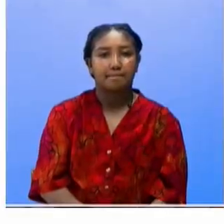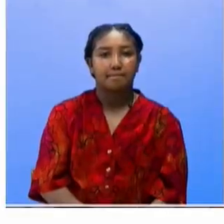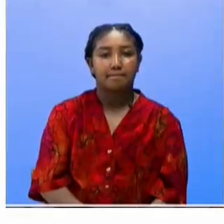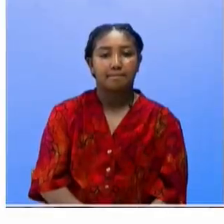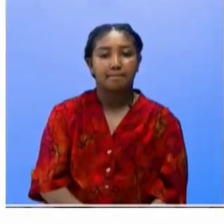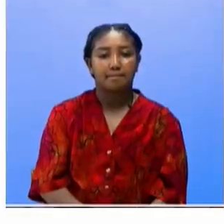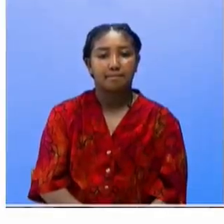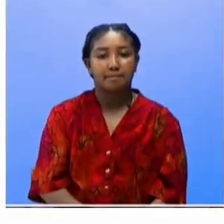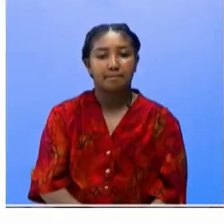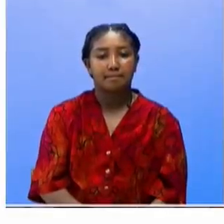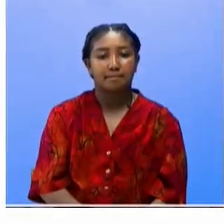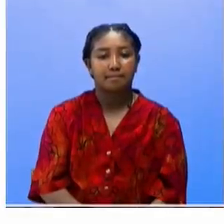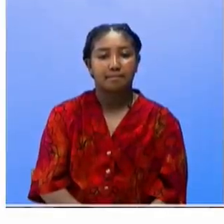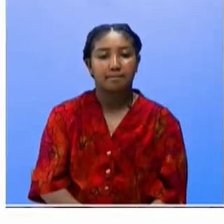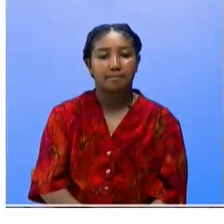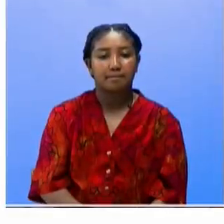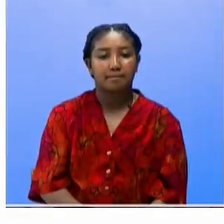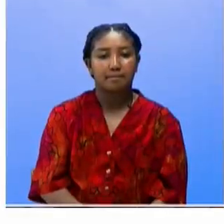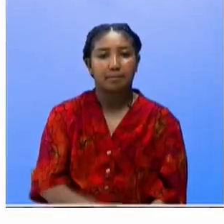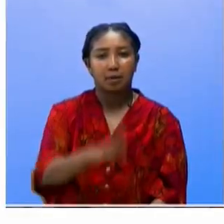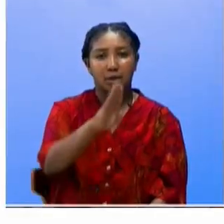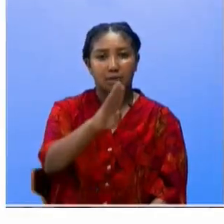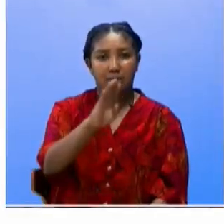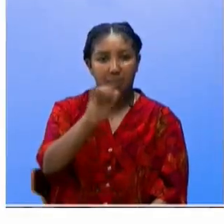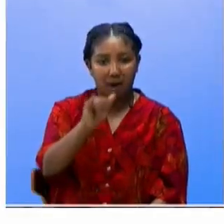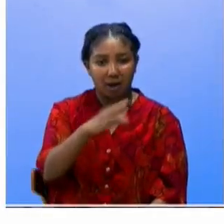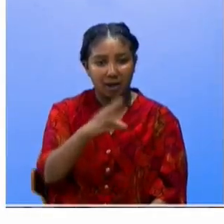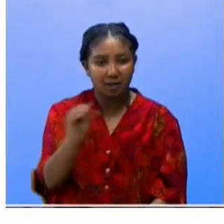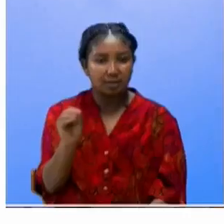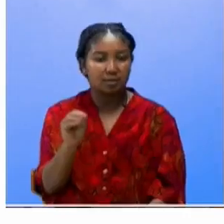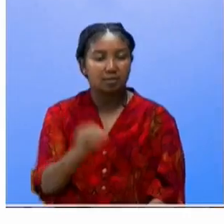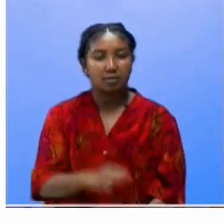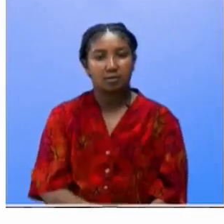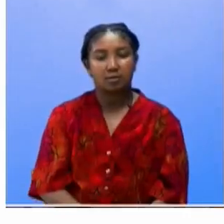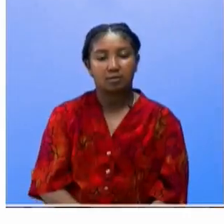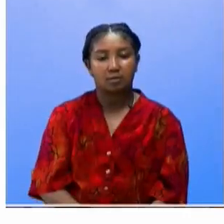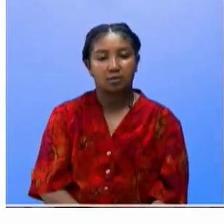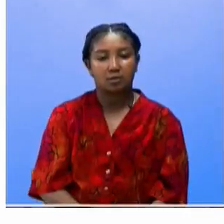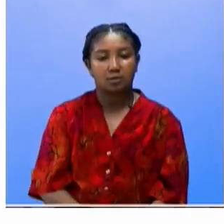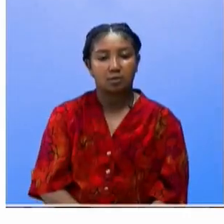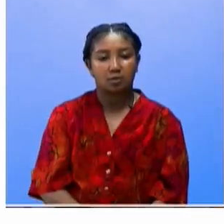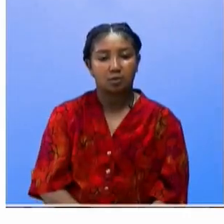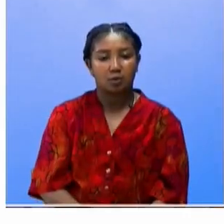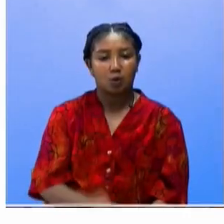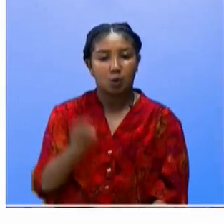with within 2 or 1 minute. With.